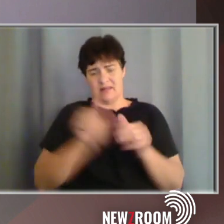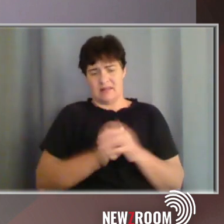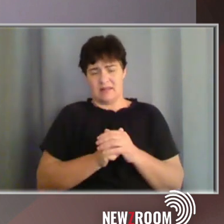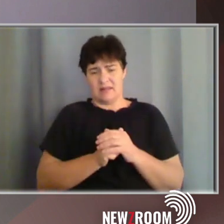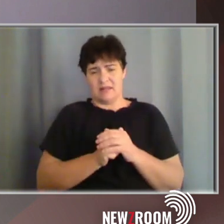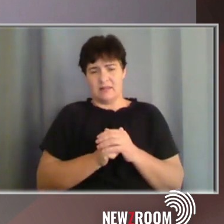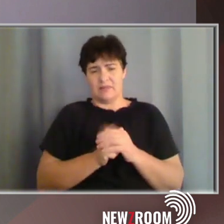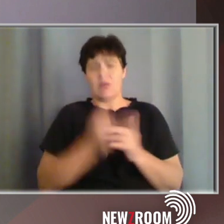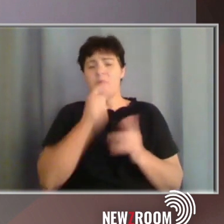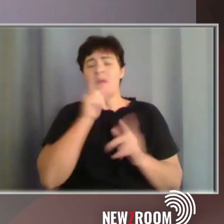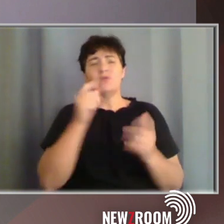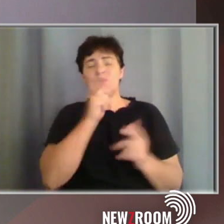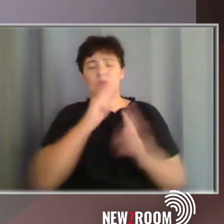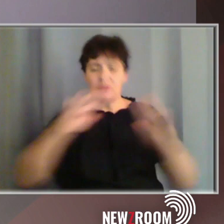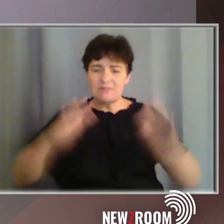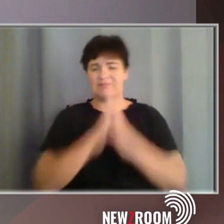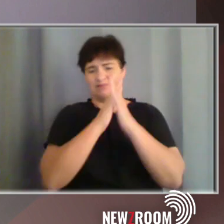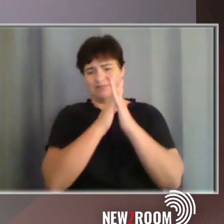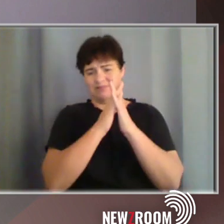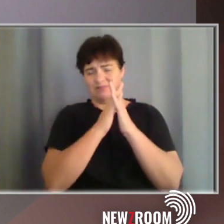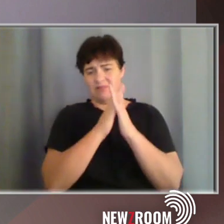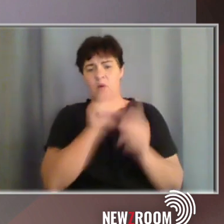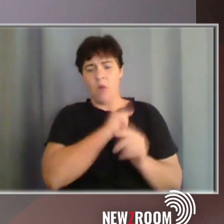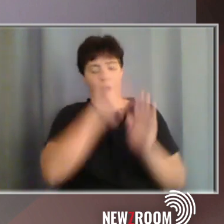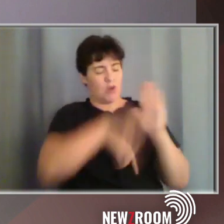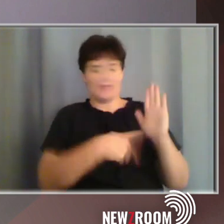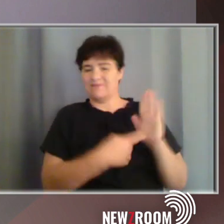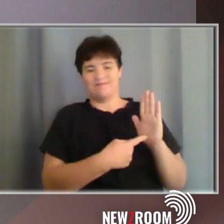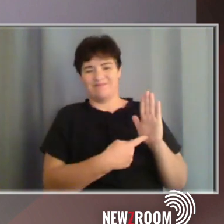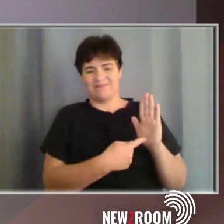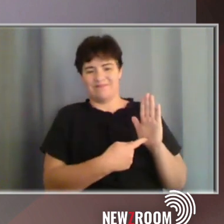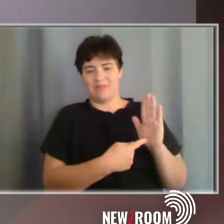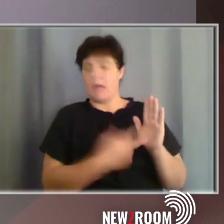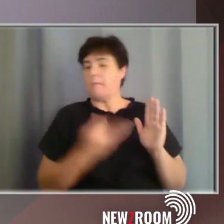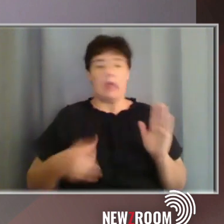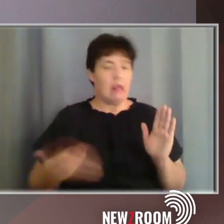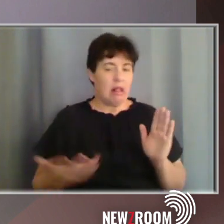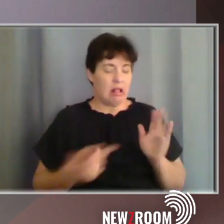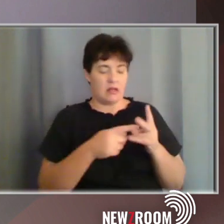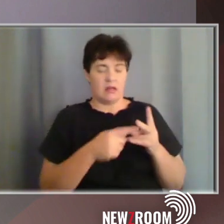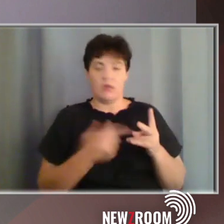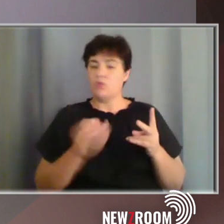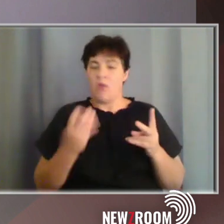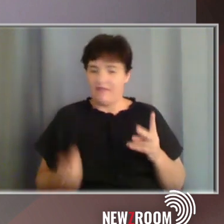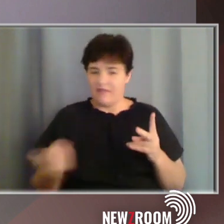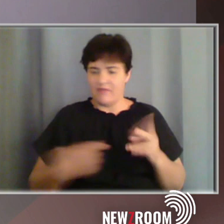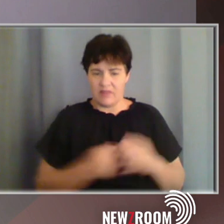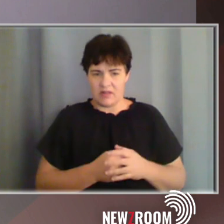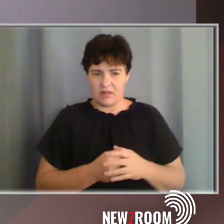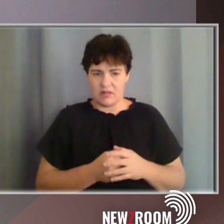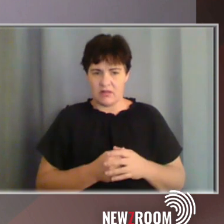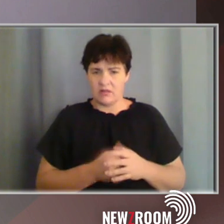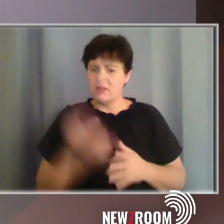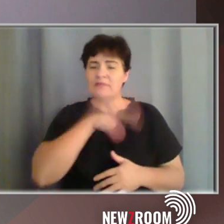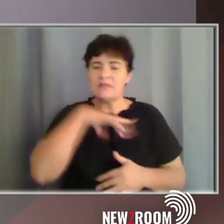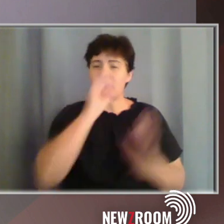Ubuntu, because sometimes we go, no, the policy doesn't allow. We don't have the funds. We don't have this. just the spirit of Ubuntu. How do